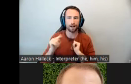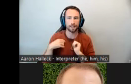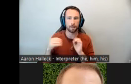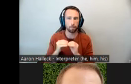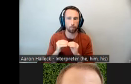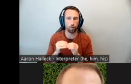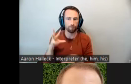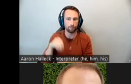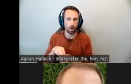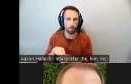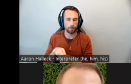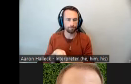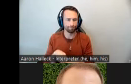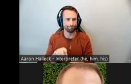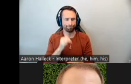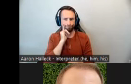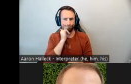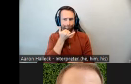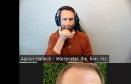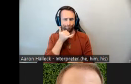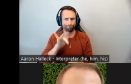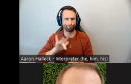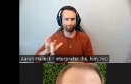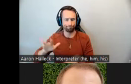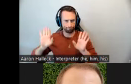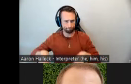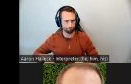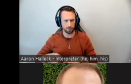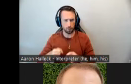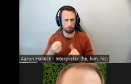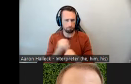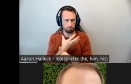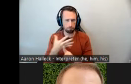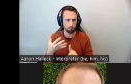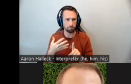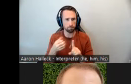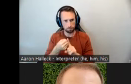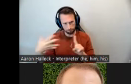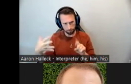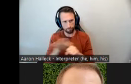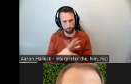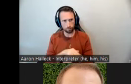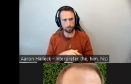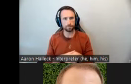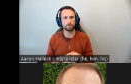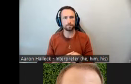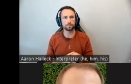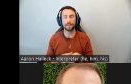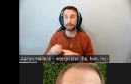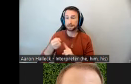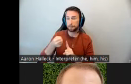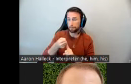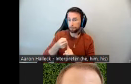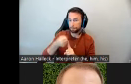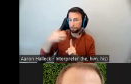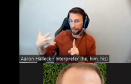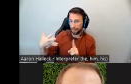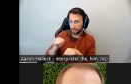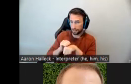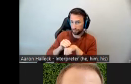obviously I screwed up the builds on that one. But it's talking about how it expands influence. It uses its influence with business partners